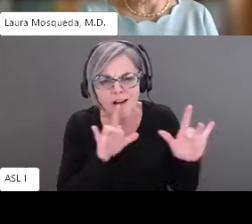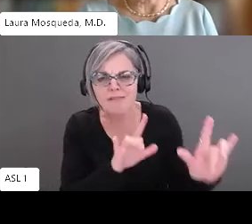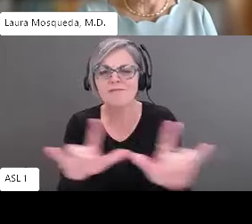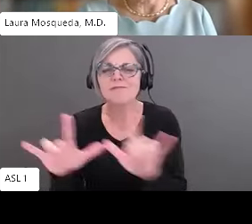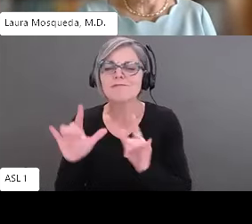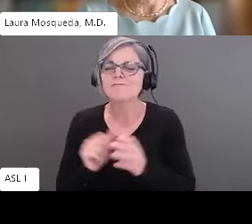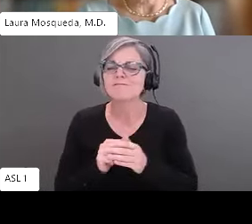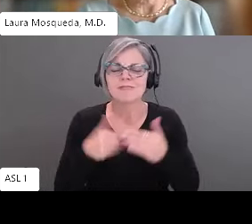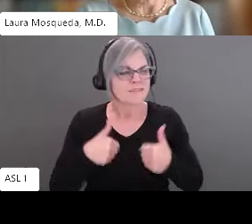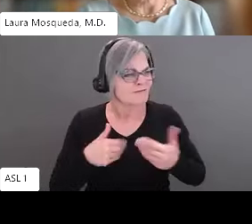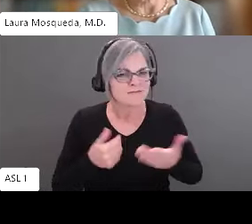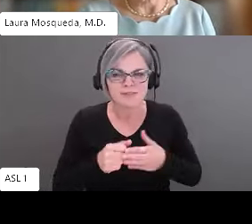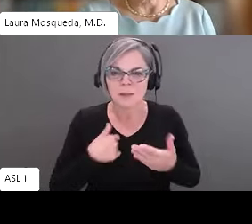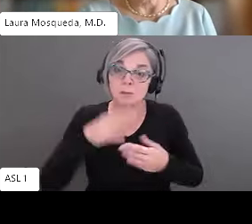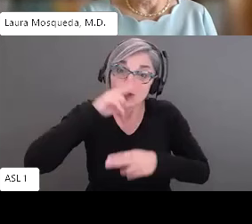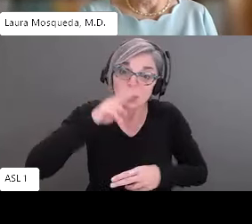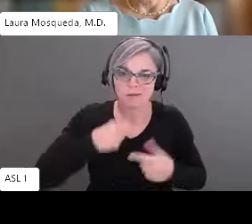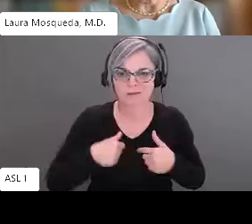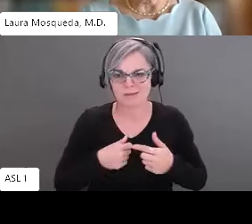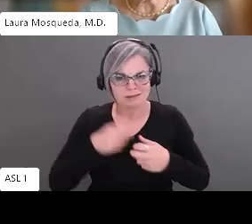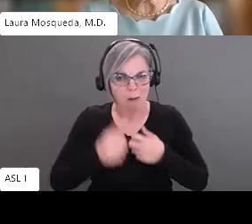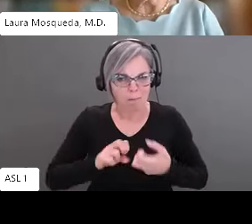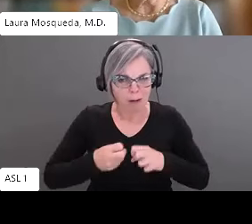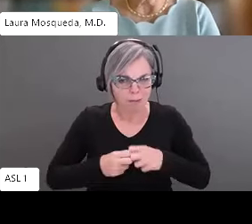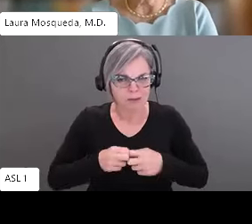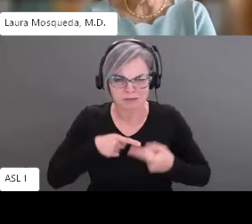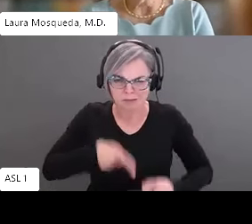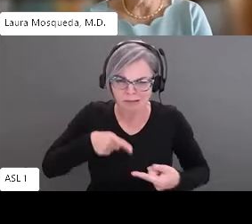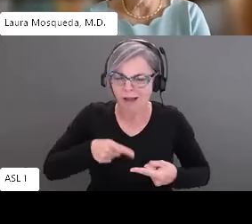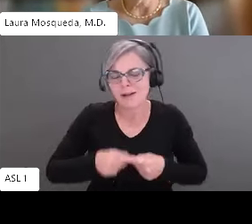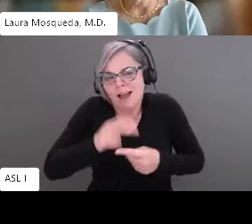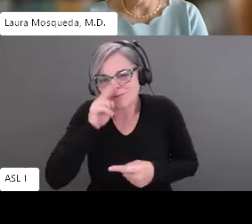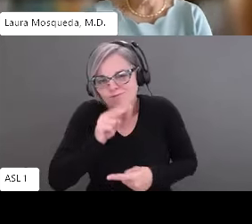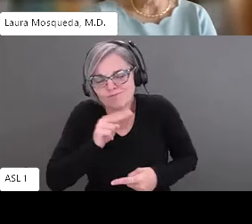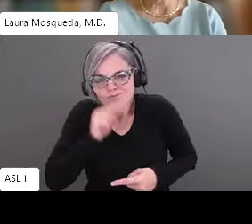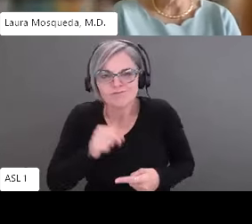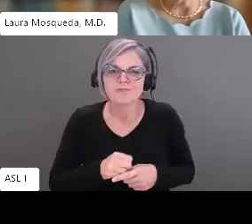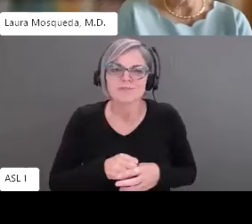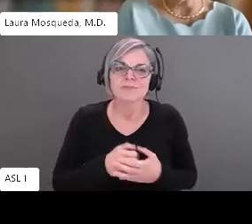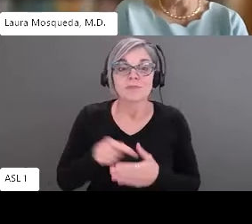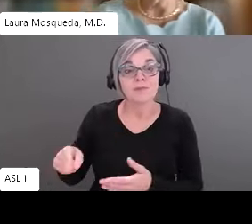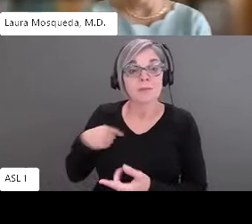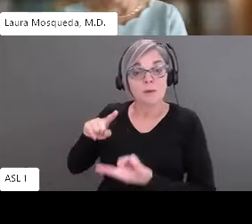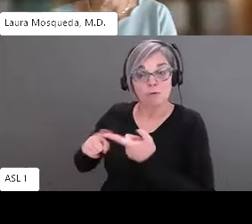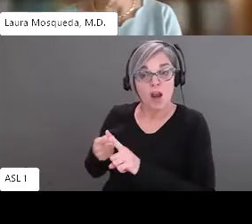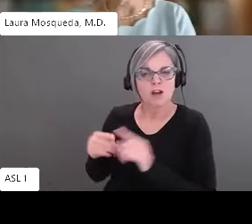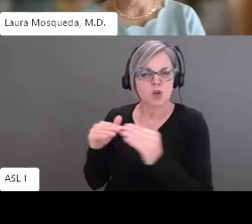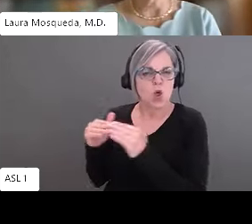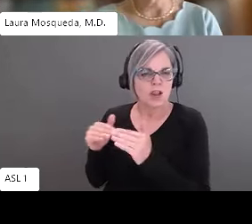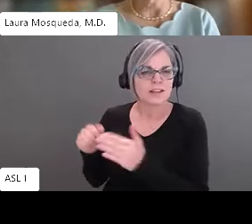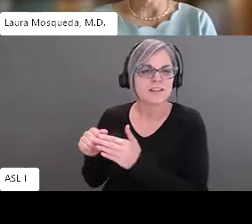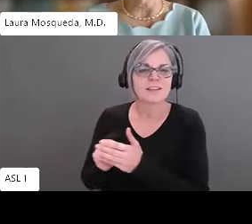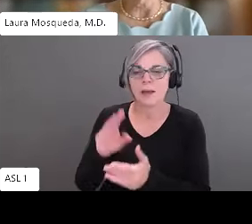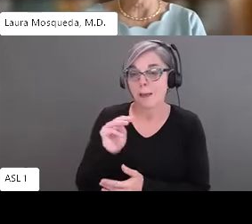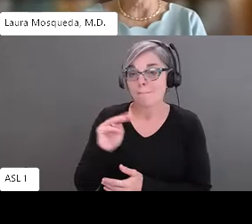that occur with aging. My friend and colleague, M.T. Connolly, wrote this book that just came out, oh gosh, less